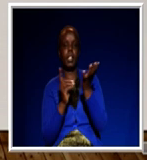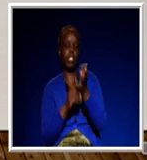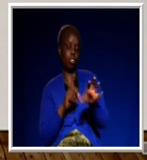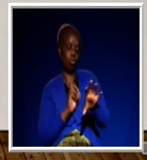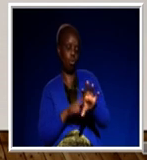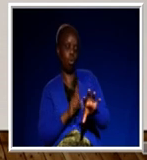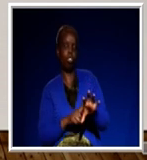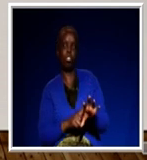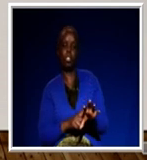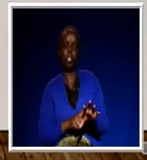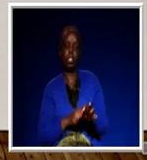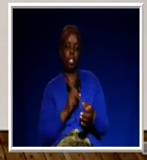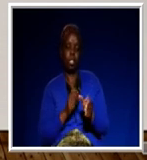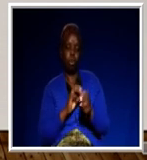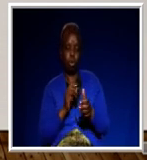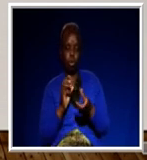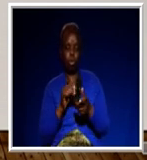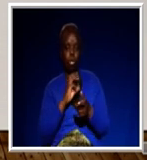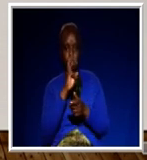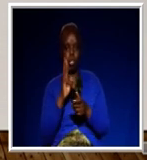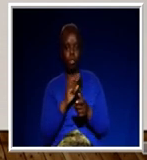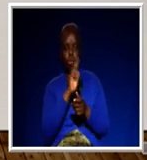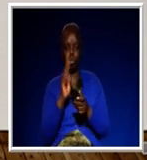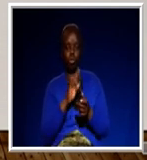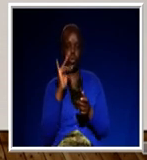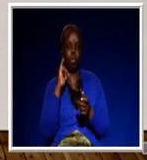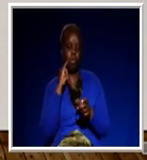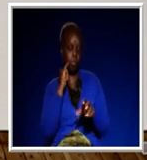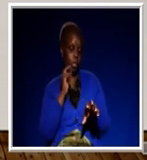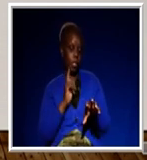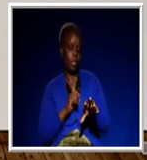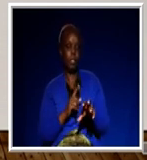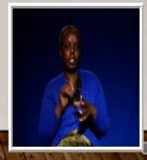one? Or you can use your phone, the timer in your phone.